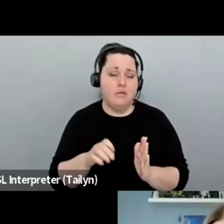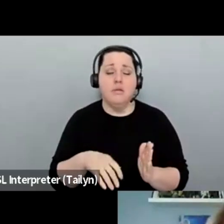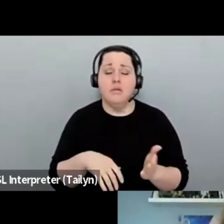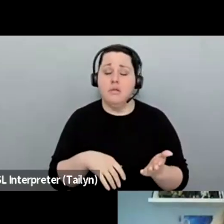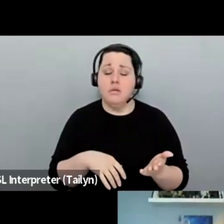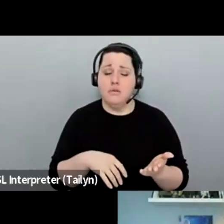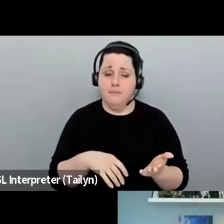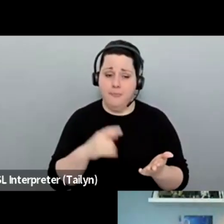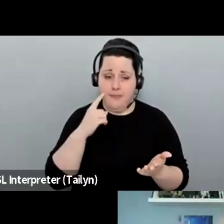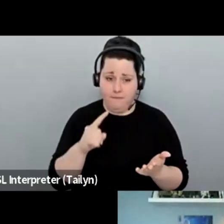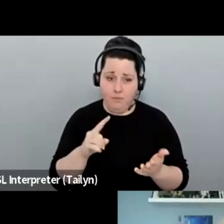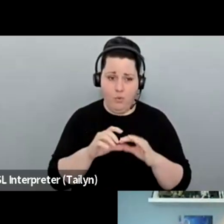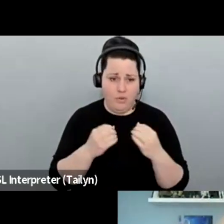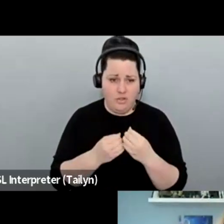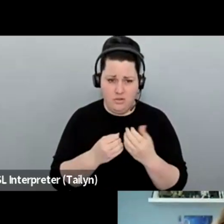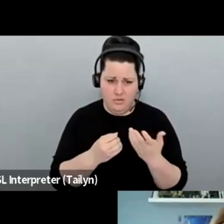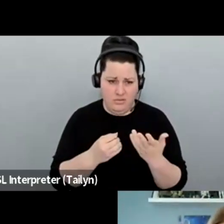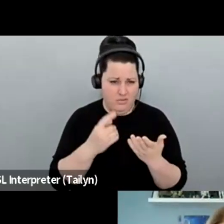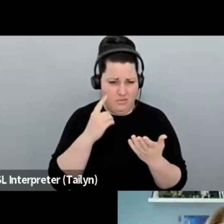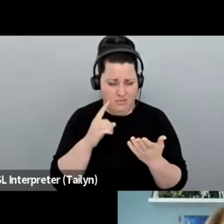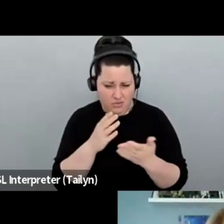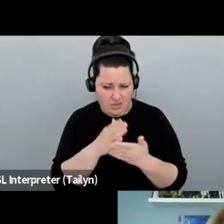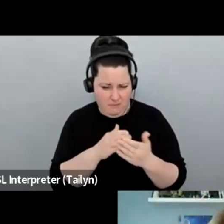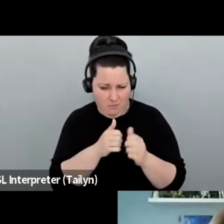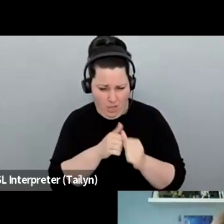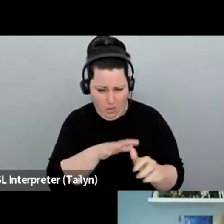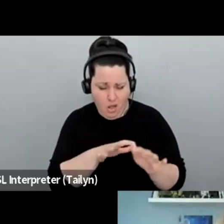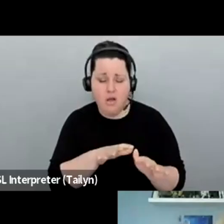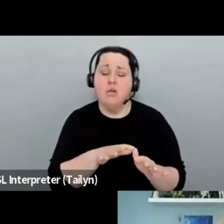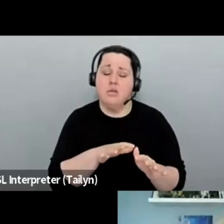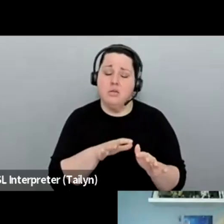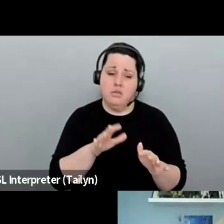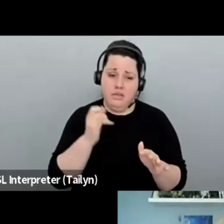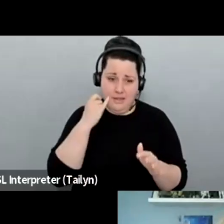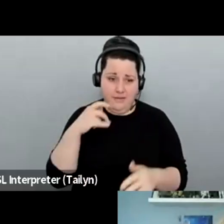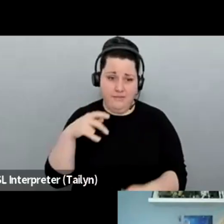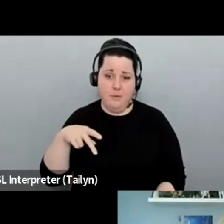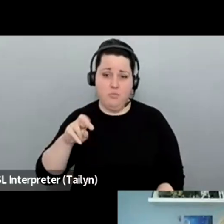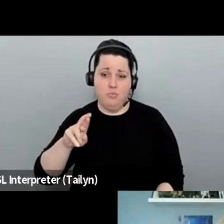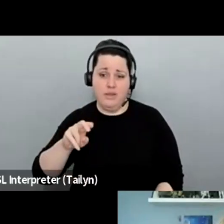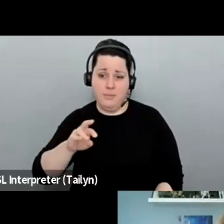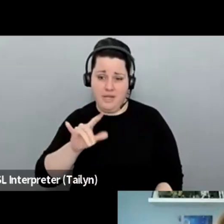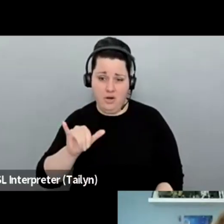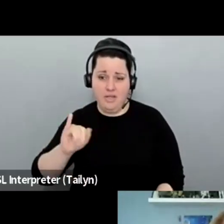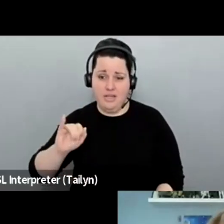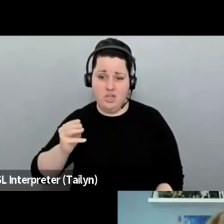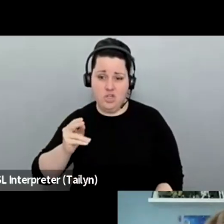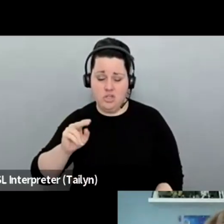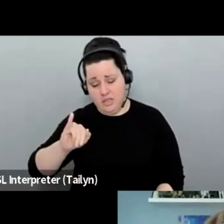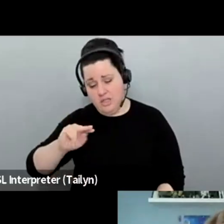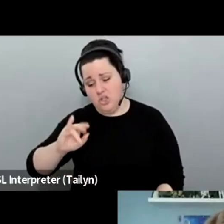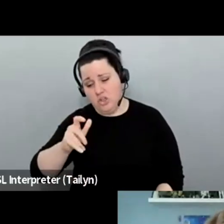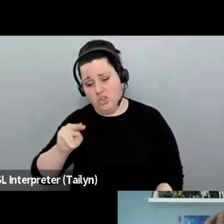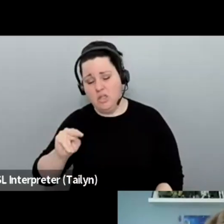the organizations who are probably following some of these a little more closely, if you hear preliminary injunction, it means that the judge heard the arguments and decided that